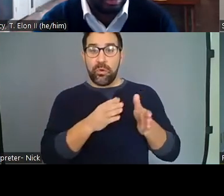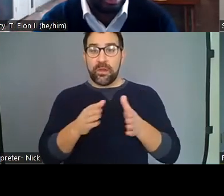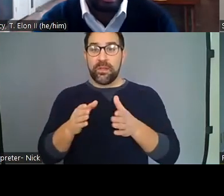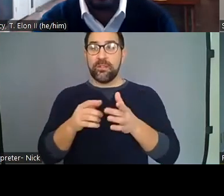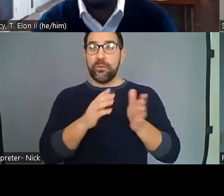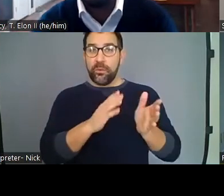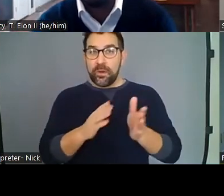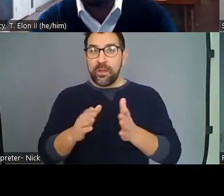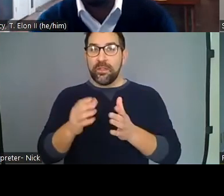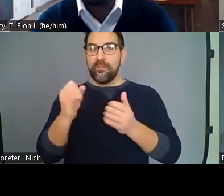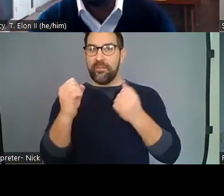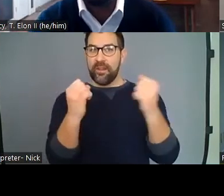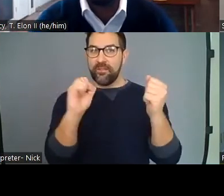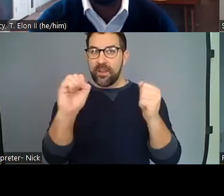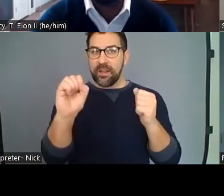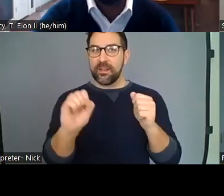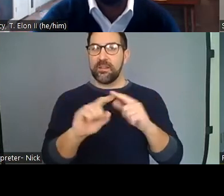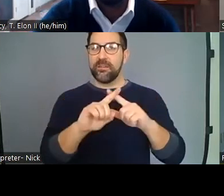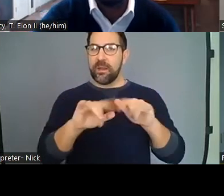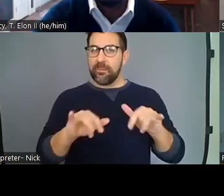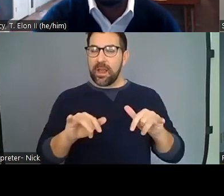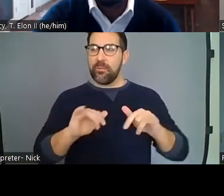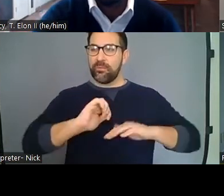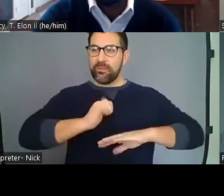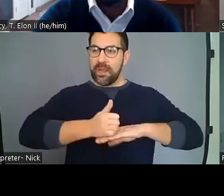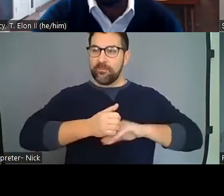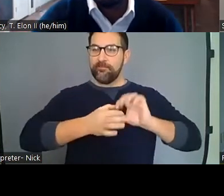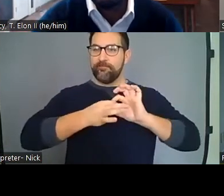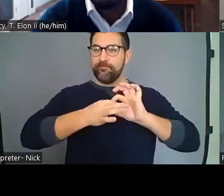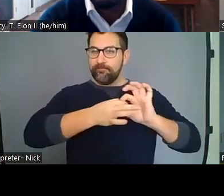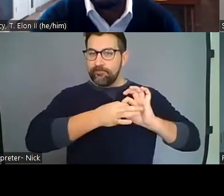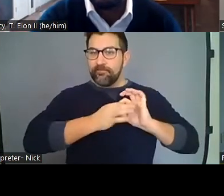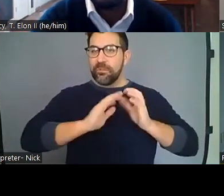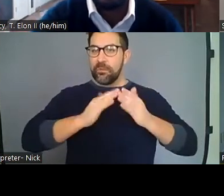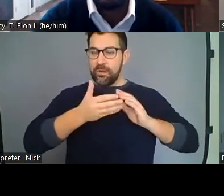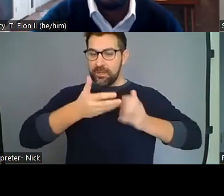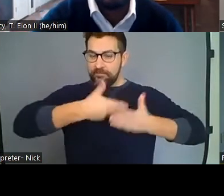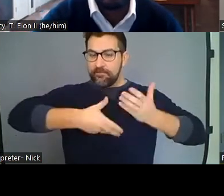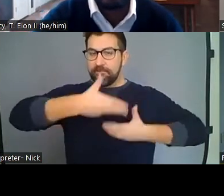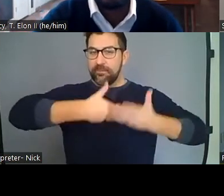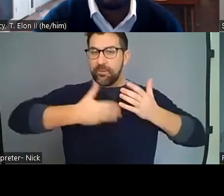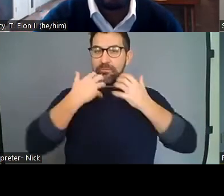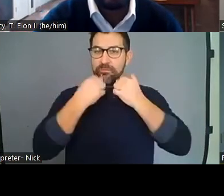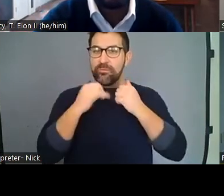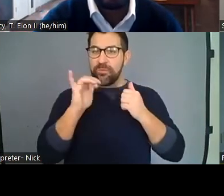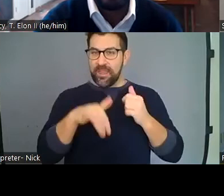organizing or fight, but actually building and being in community with one another.